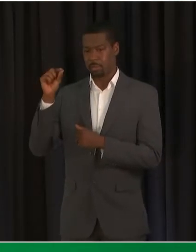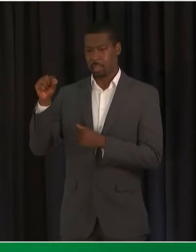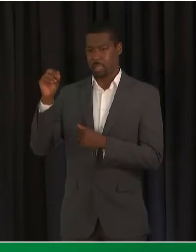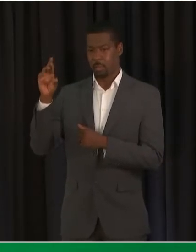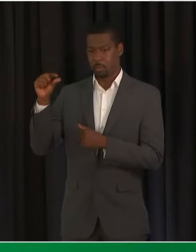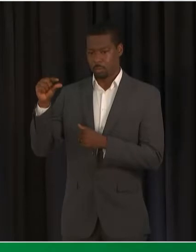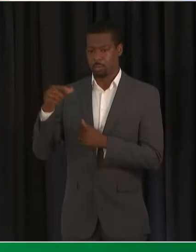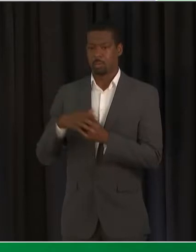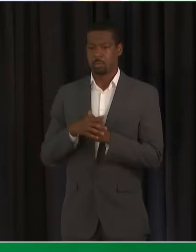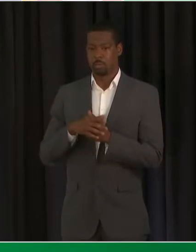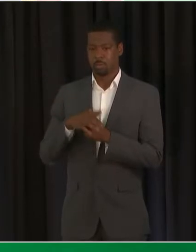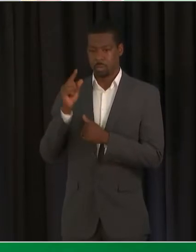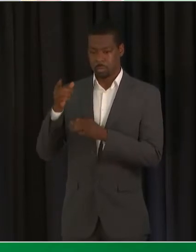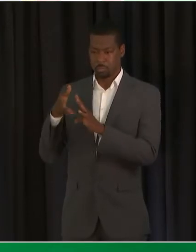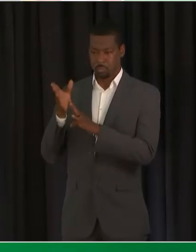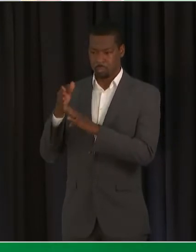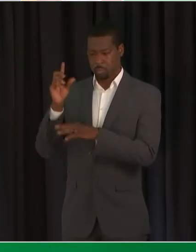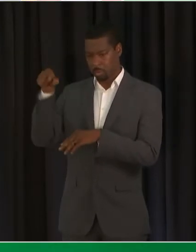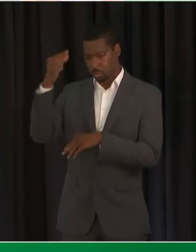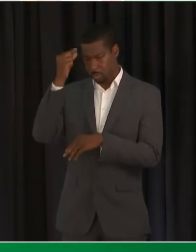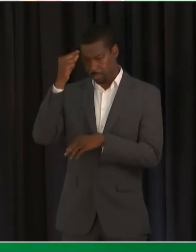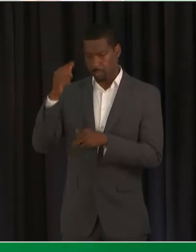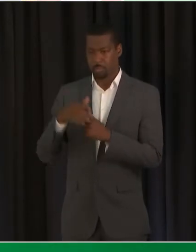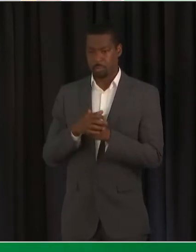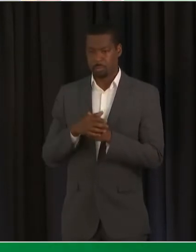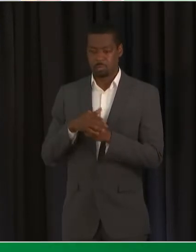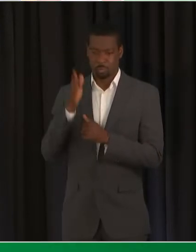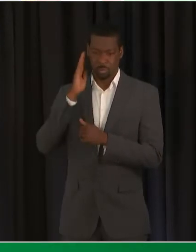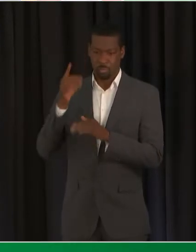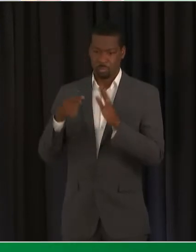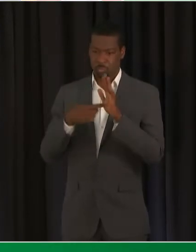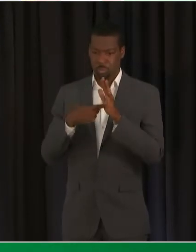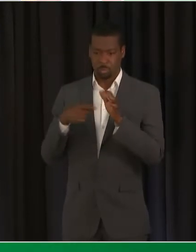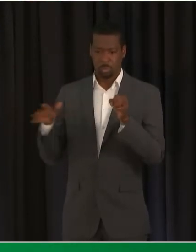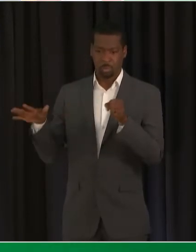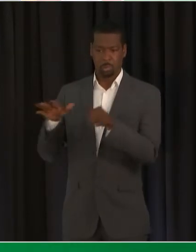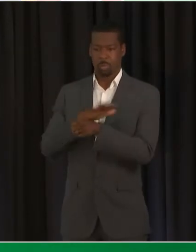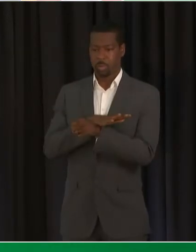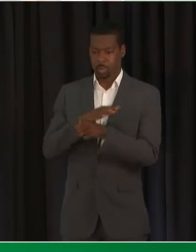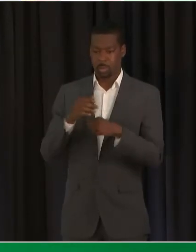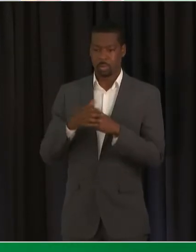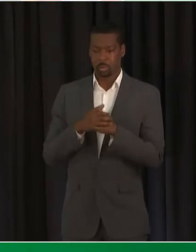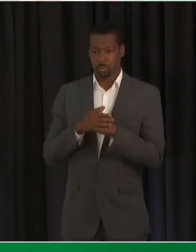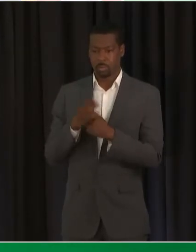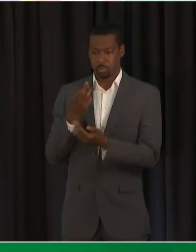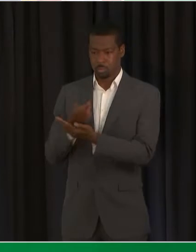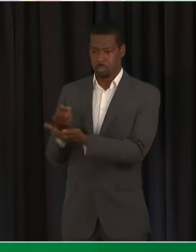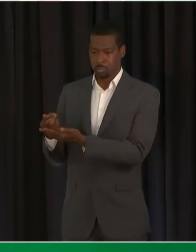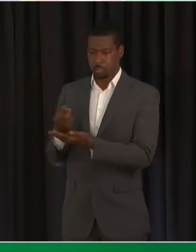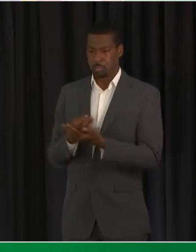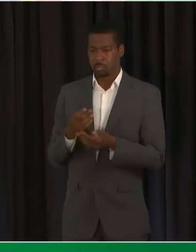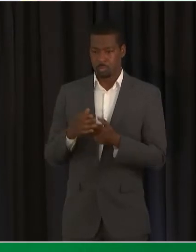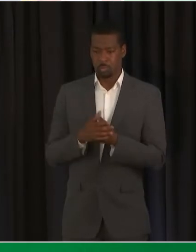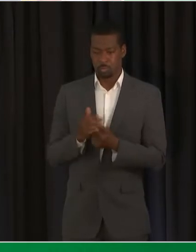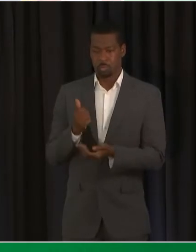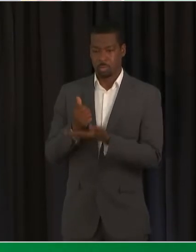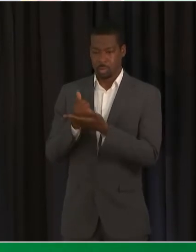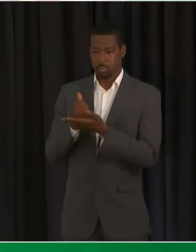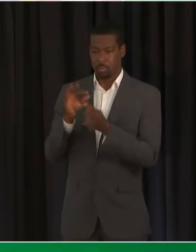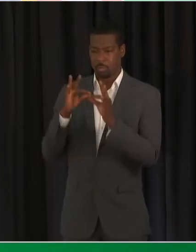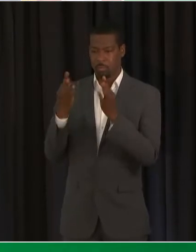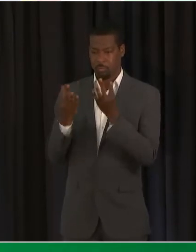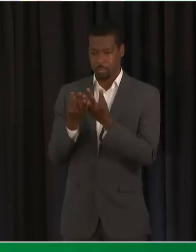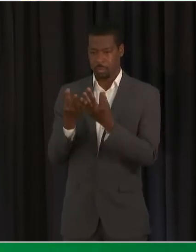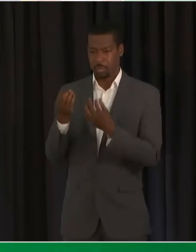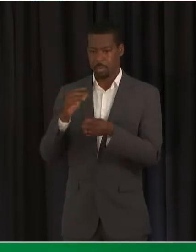vaccinefinder.org. Vaccinefinder.org is actually run by the federal government, but that shows you an array of resources to get you and your family